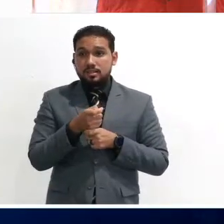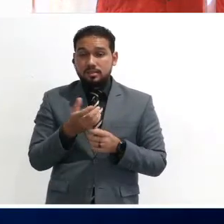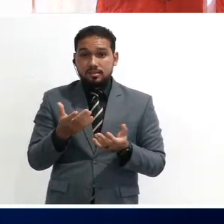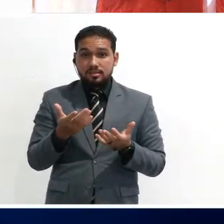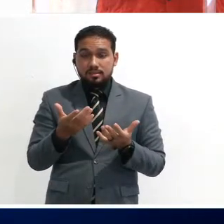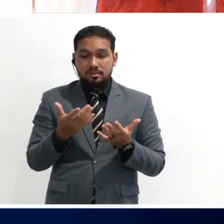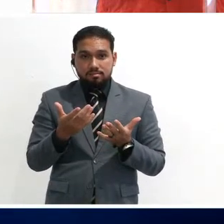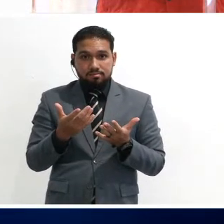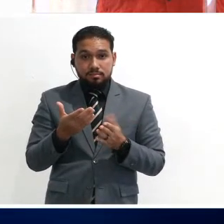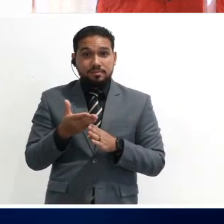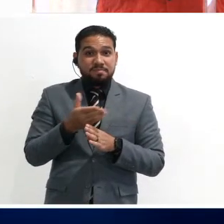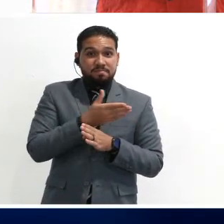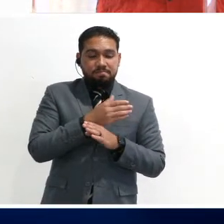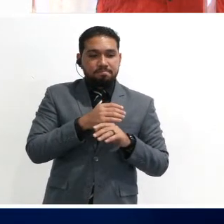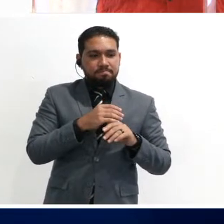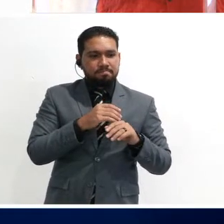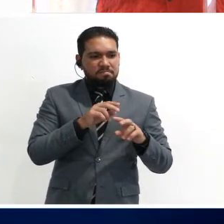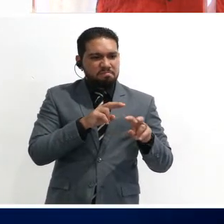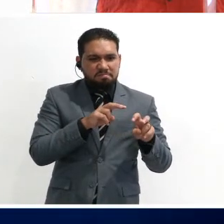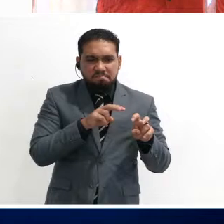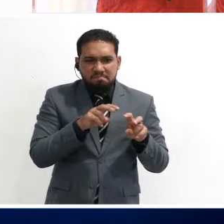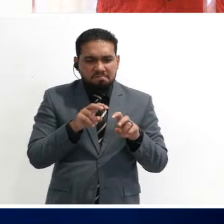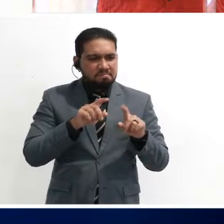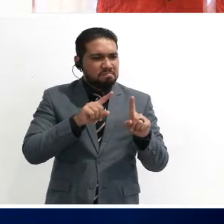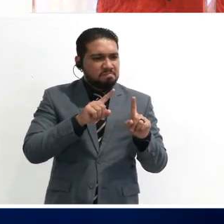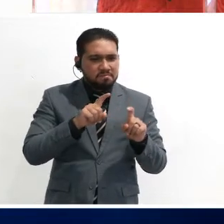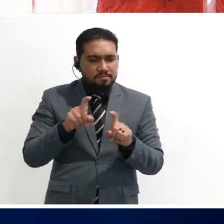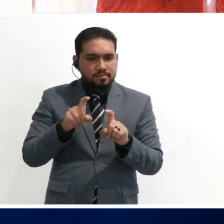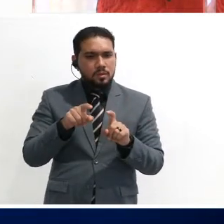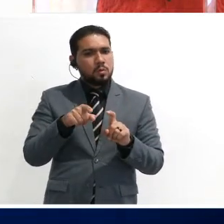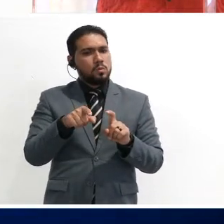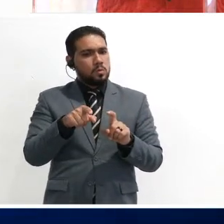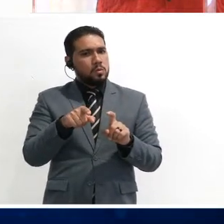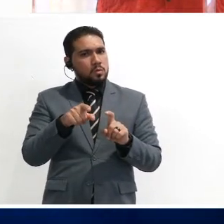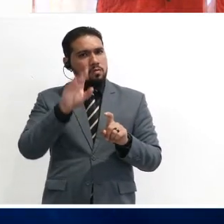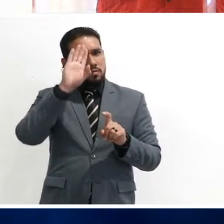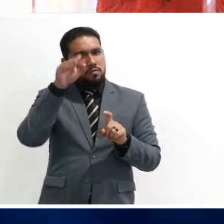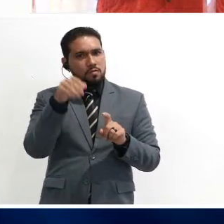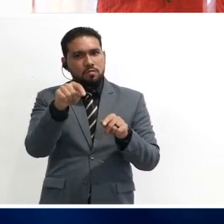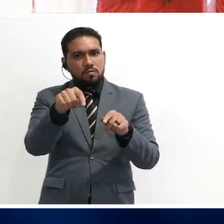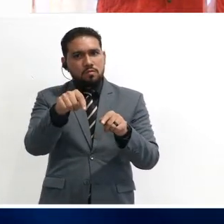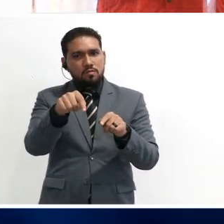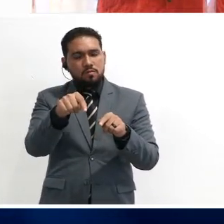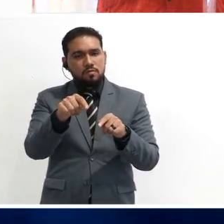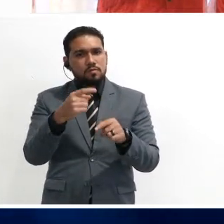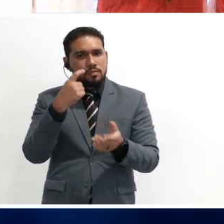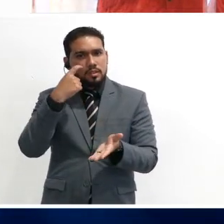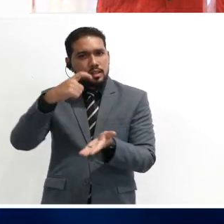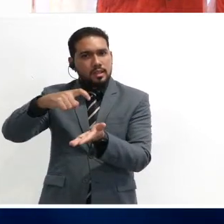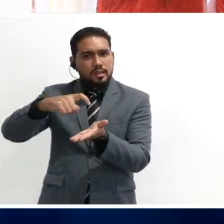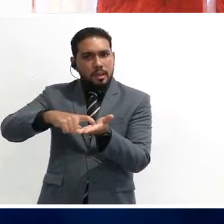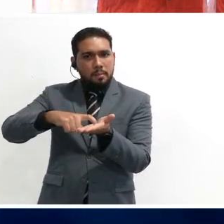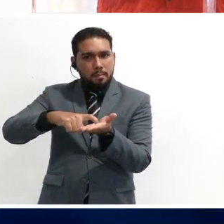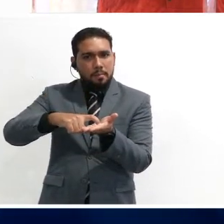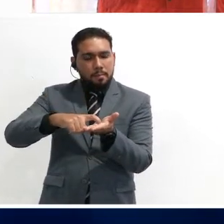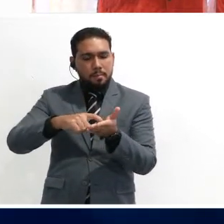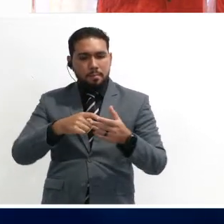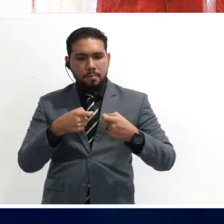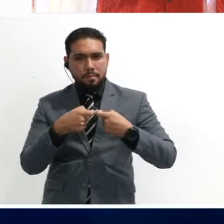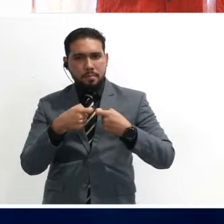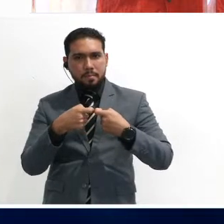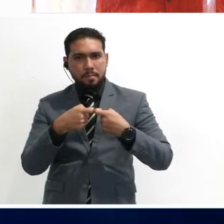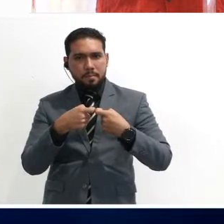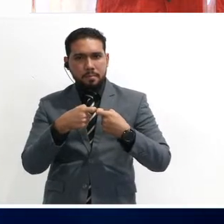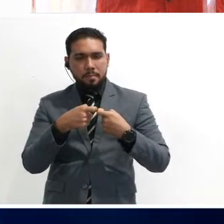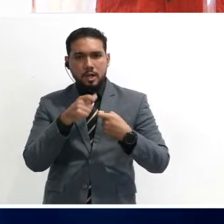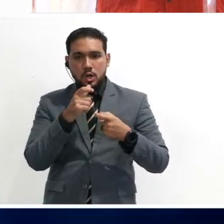on this, and you start to see these kinds of voids that form due to electromigration. These are in solder flip